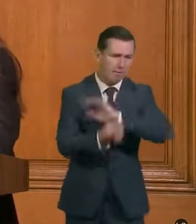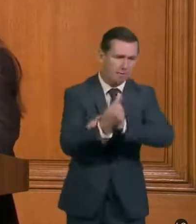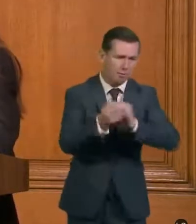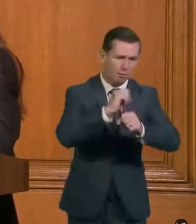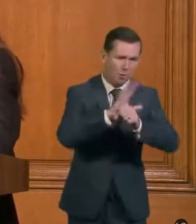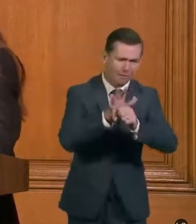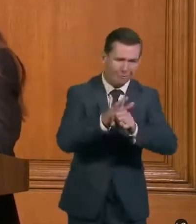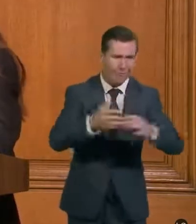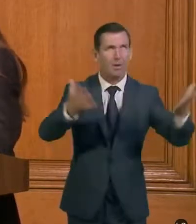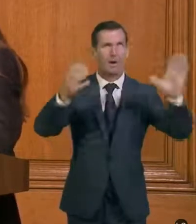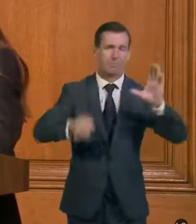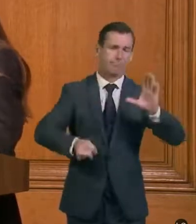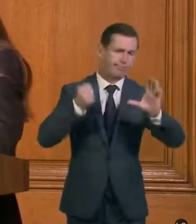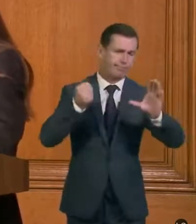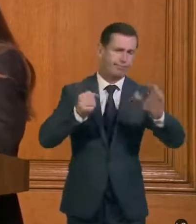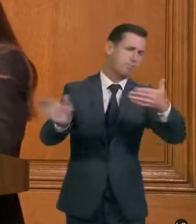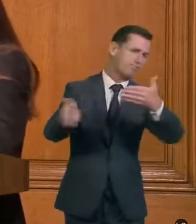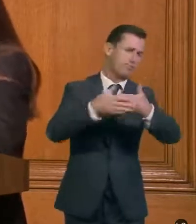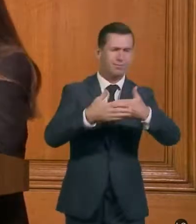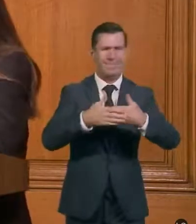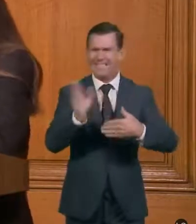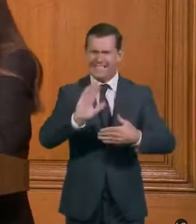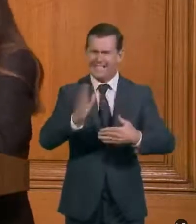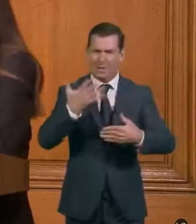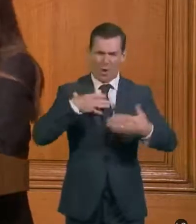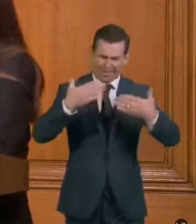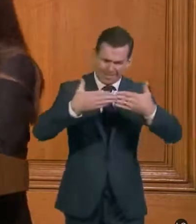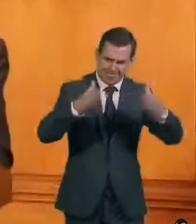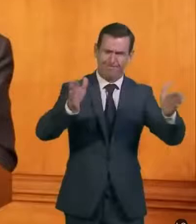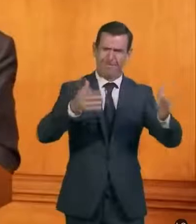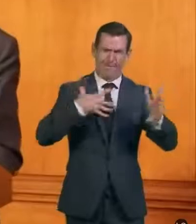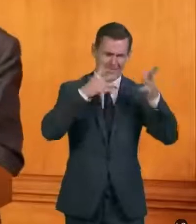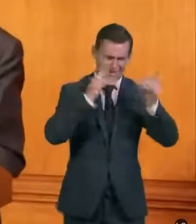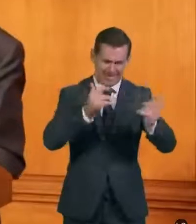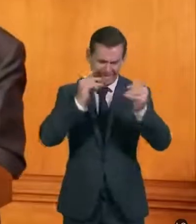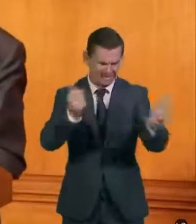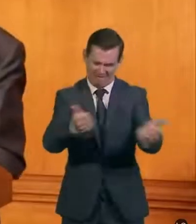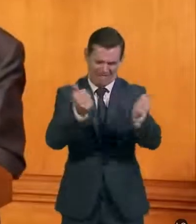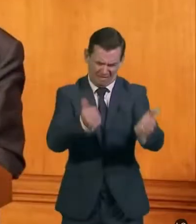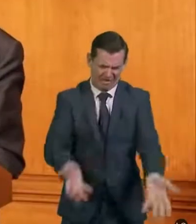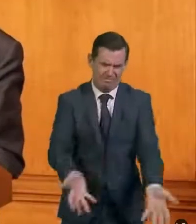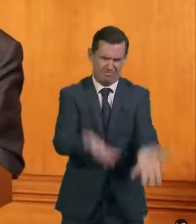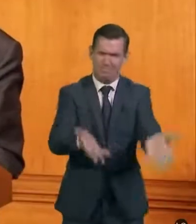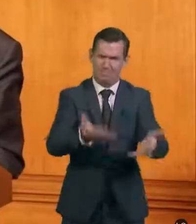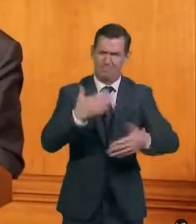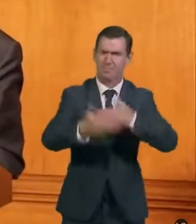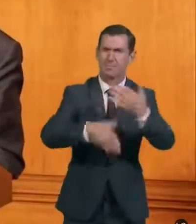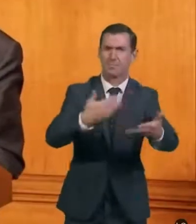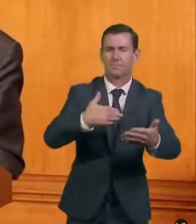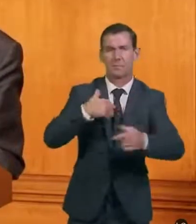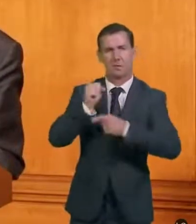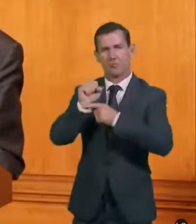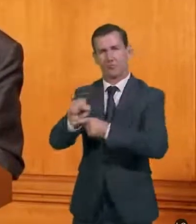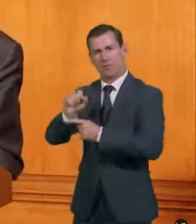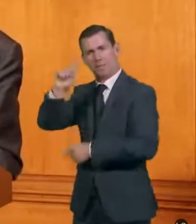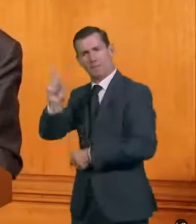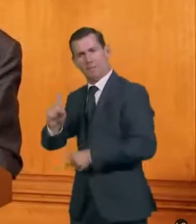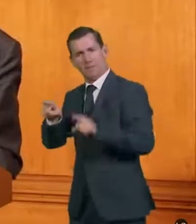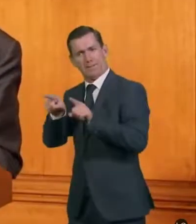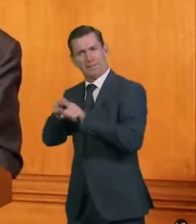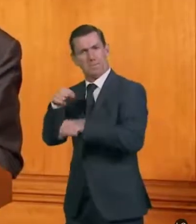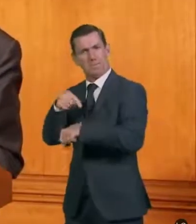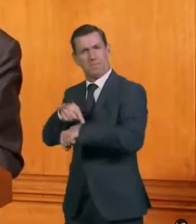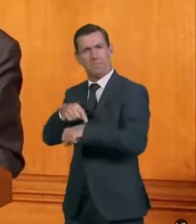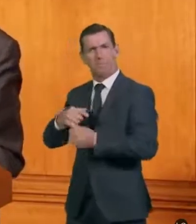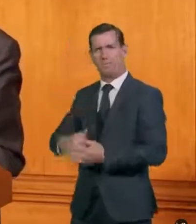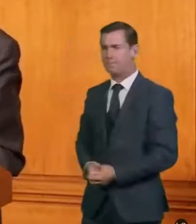the population. And I think the other thing to add to what Susan said is that clearly isolation is important, as the Prime Minister said. I mean, testing